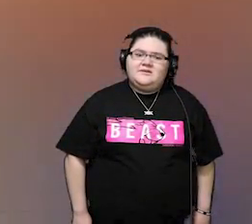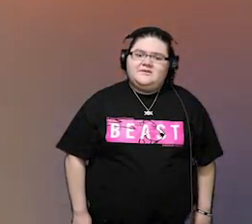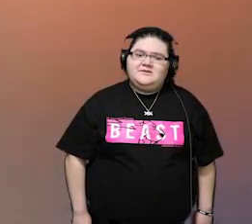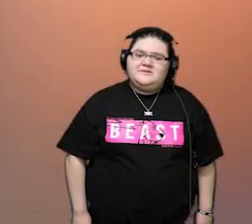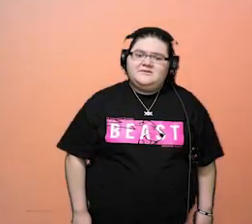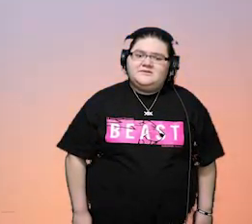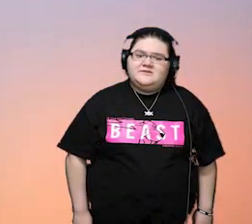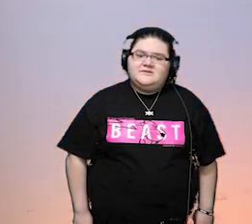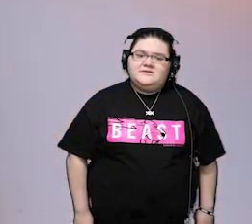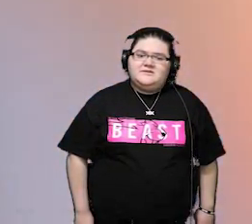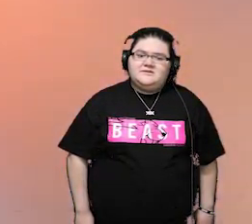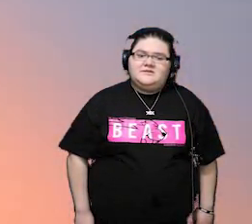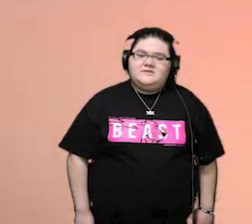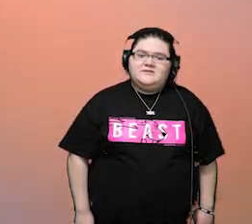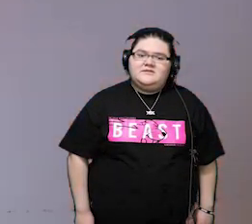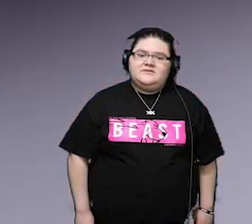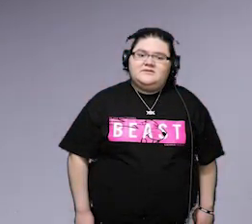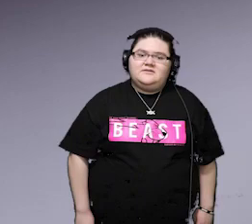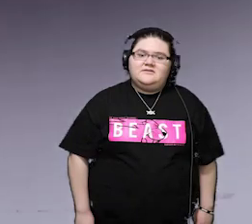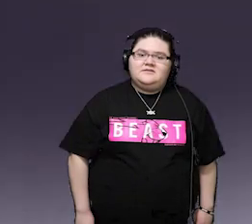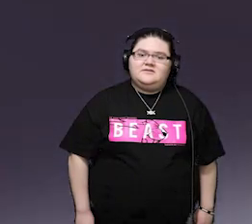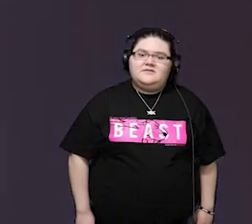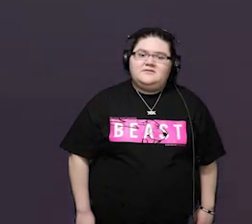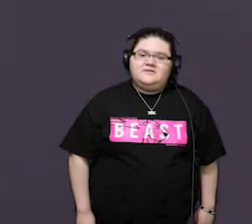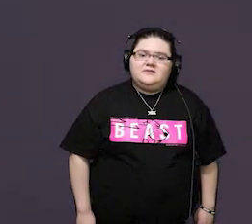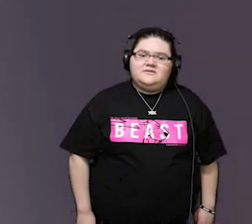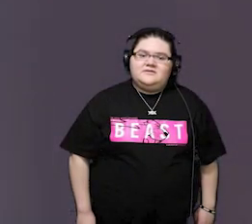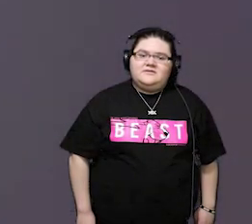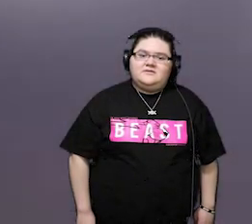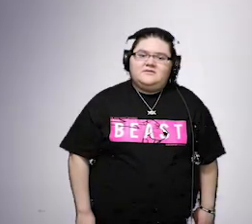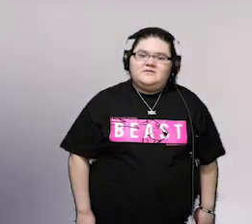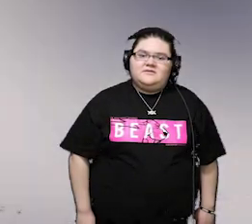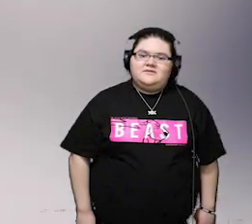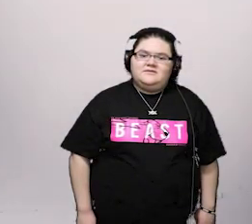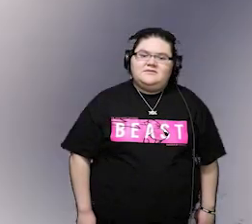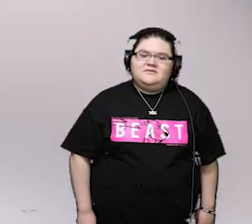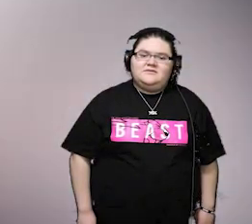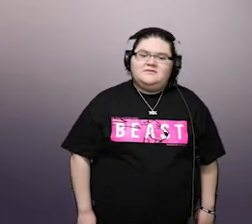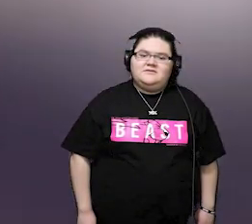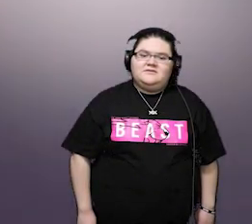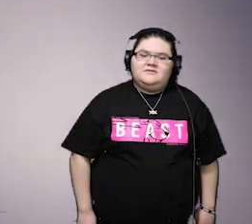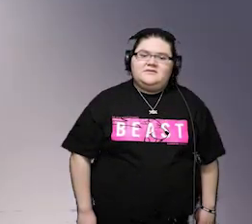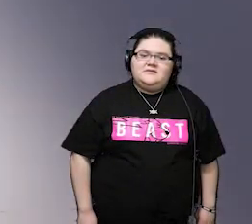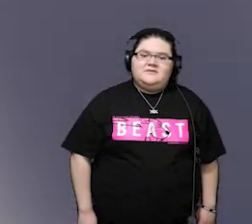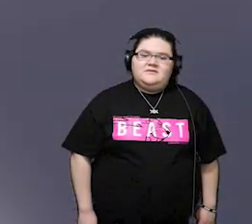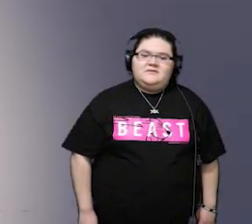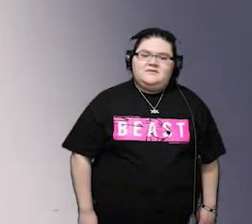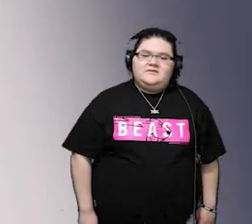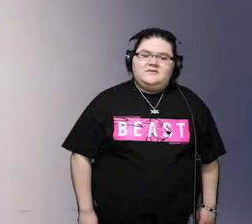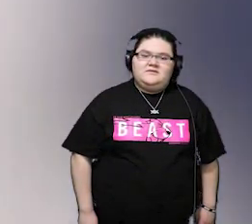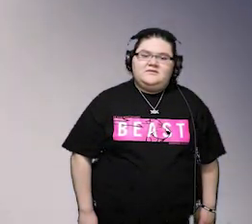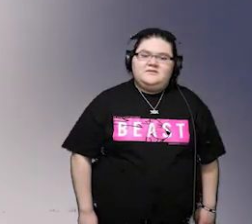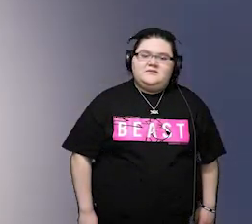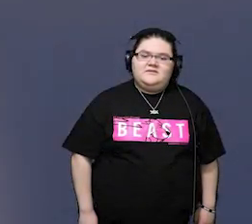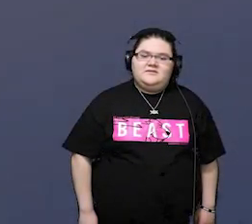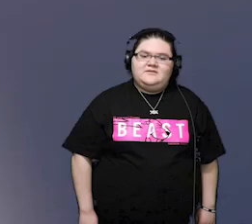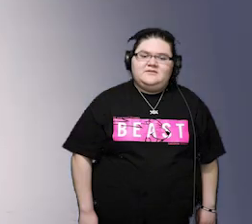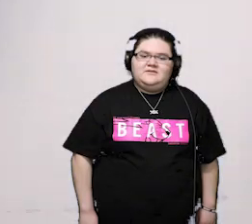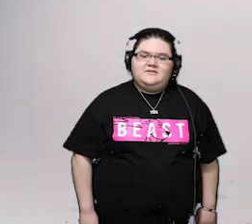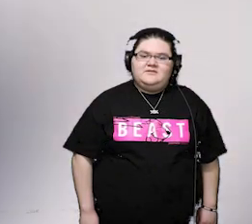bro? What's all lives matter, manigga? What's that? What's that? What's all lives matter? All lives. What's all lives matter? All lives. What do you mean by